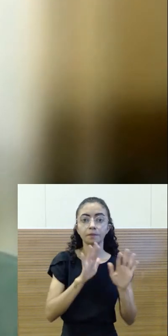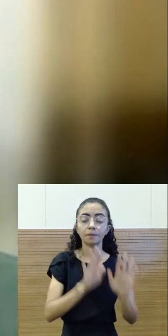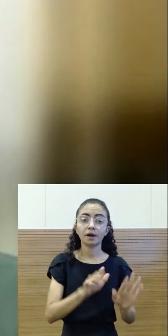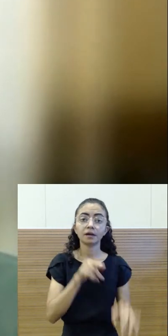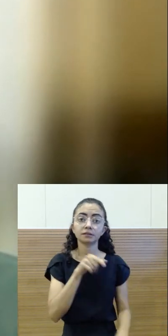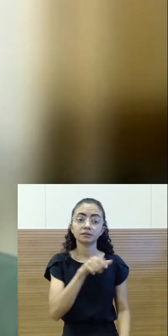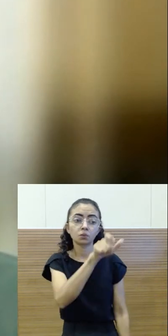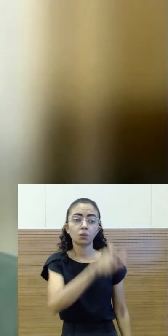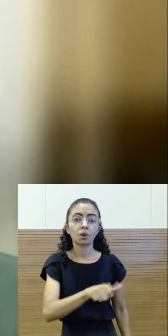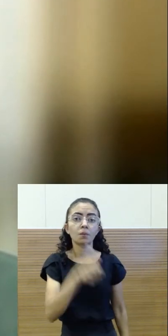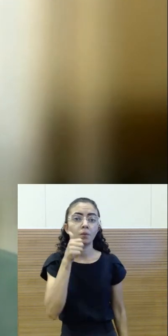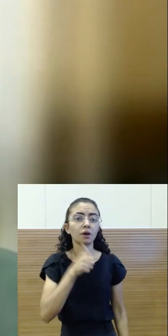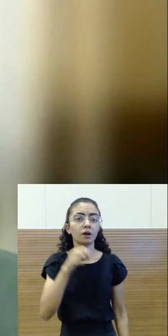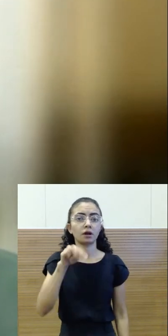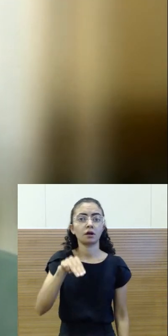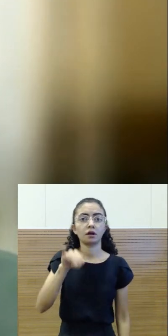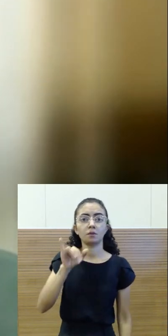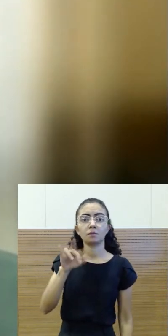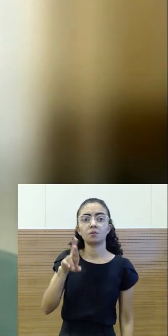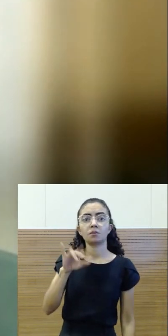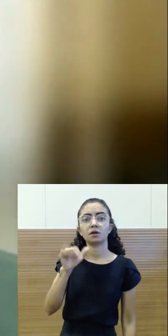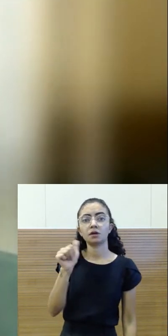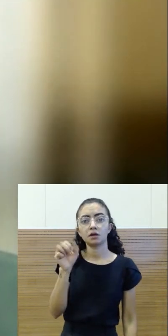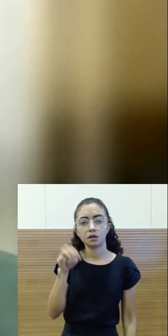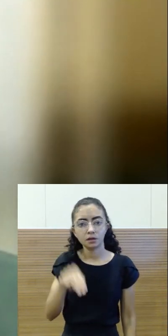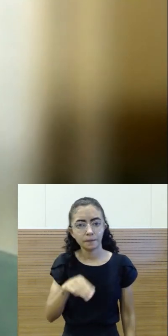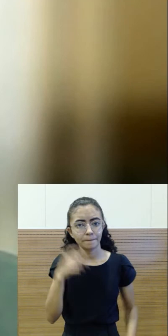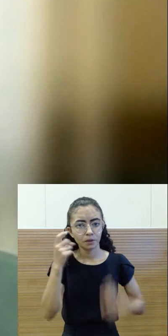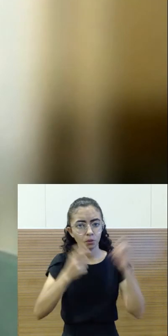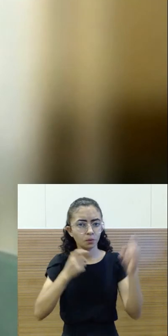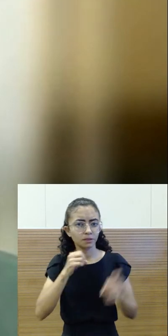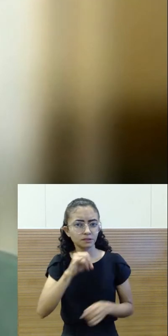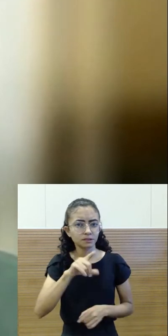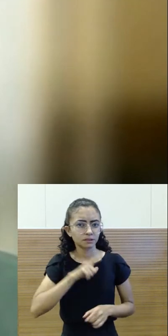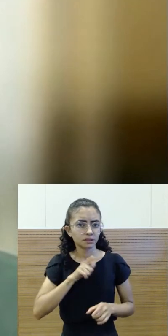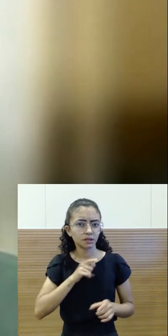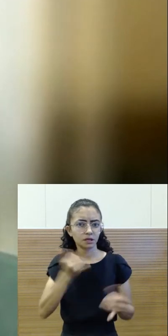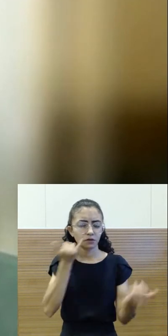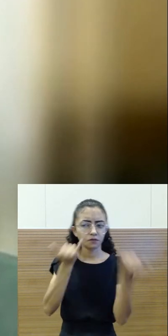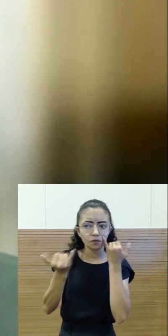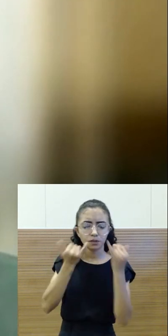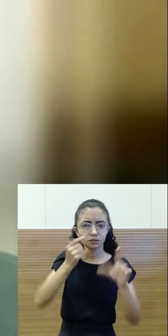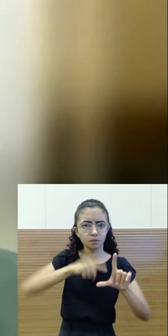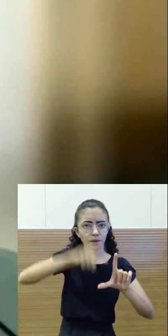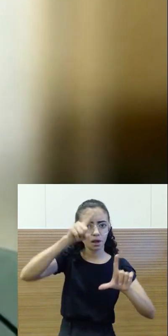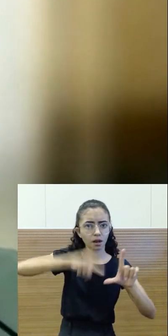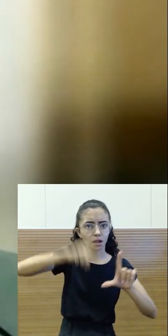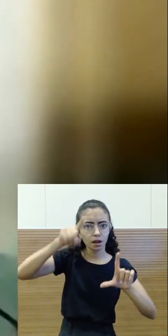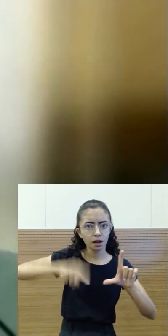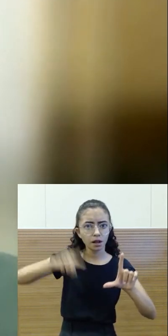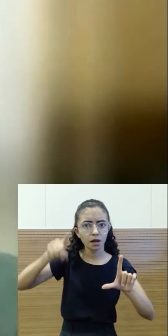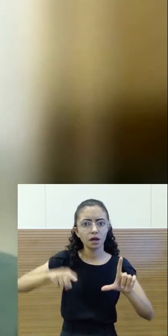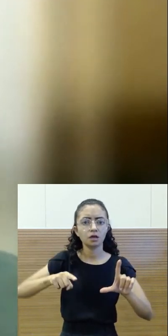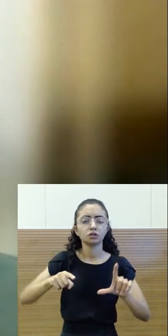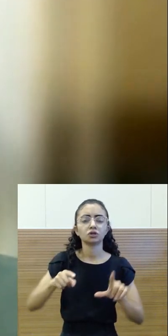it is the concern of Miriam asking about, statistics. Are there statistics of the